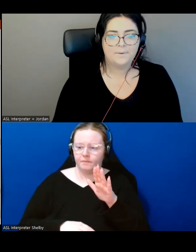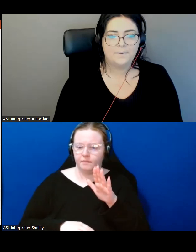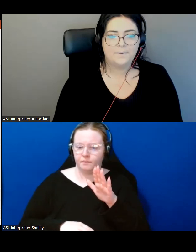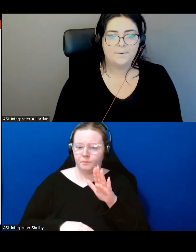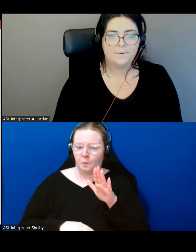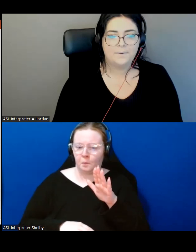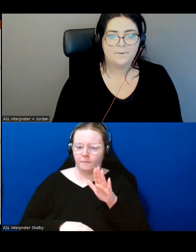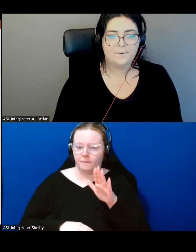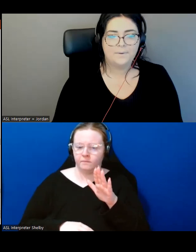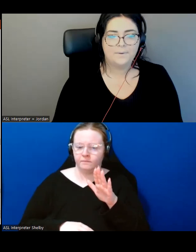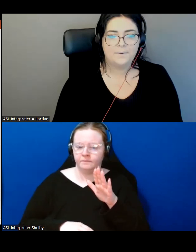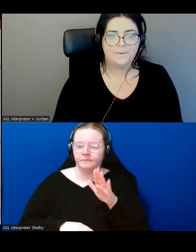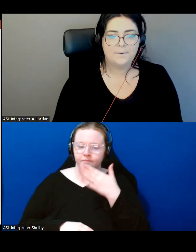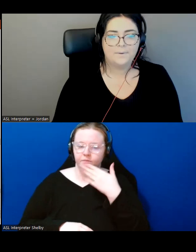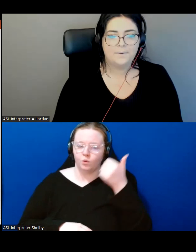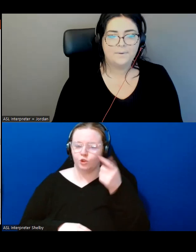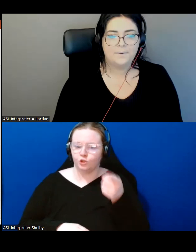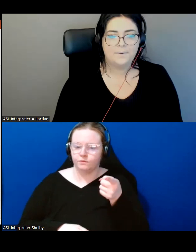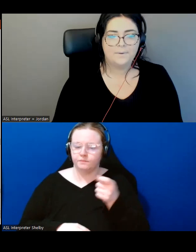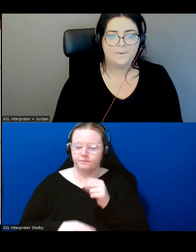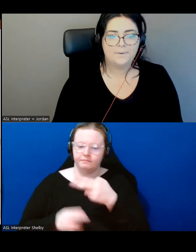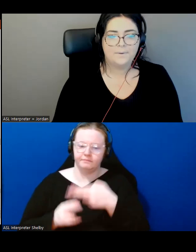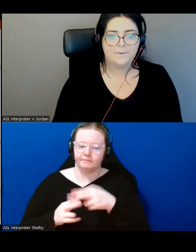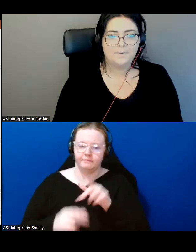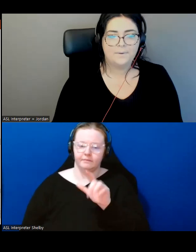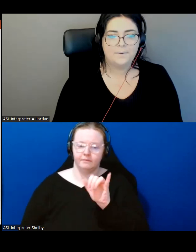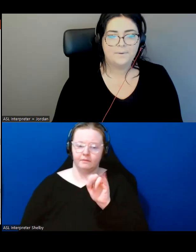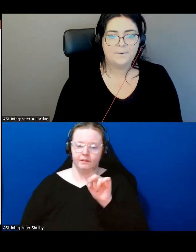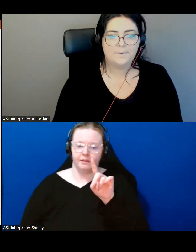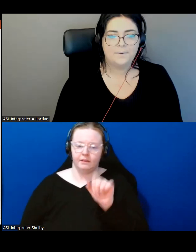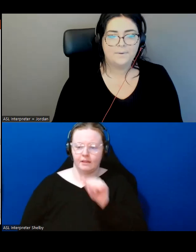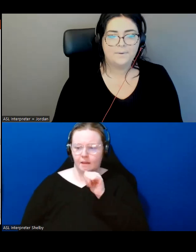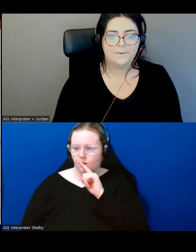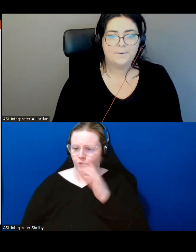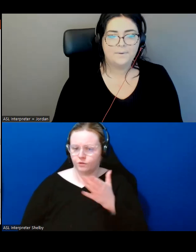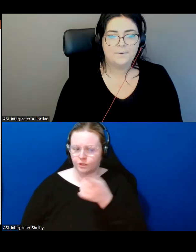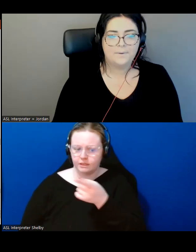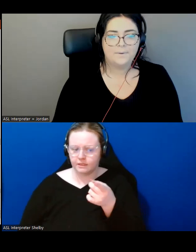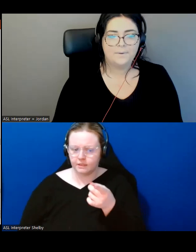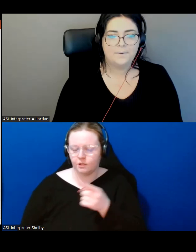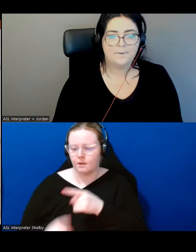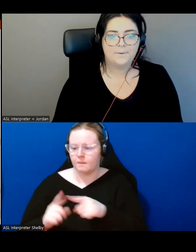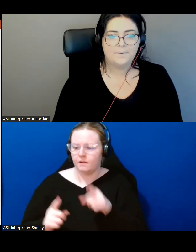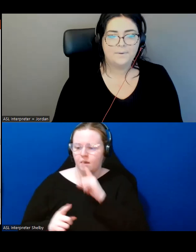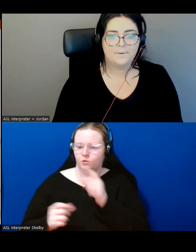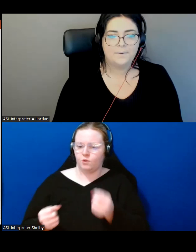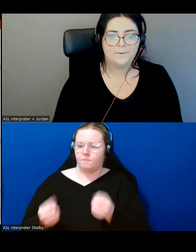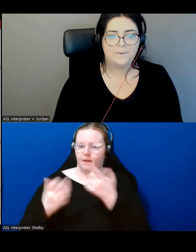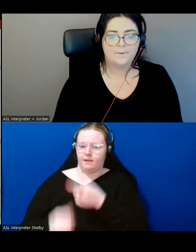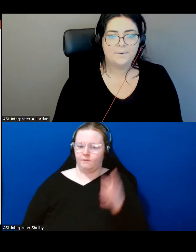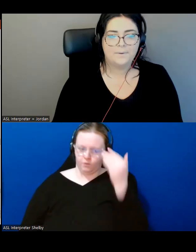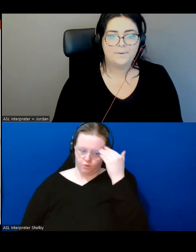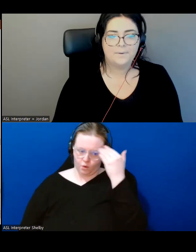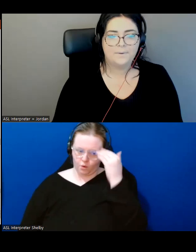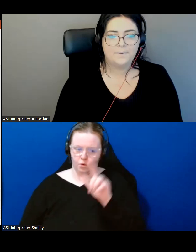our 50+ member. And I'm sure, I don't know if Linda's on this morning, but I'm sure many of you must know Linda Olford.